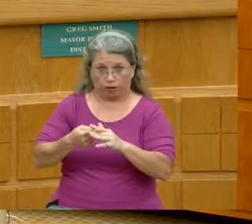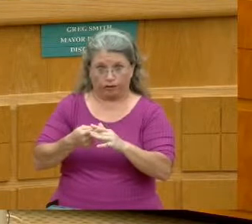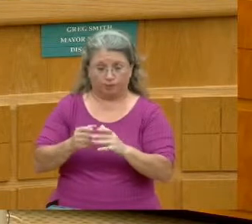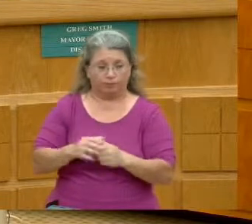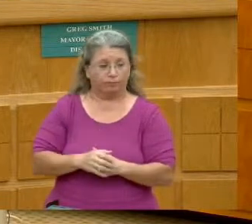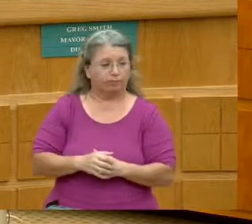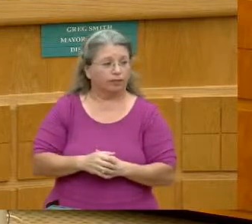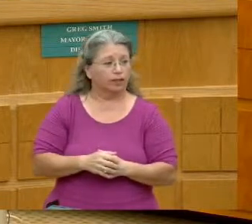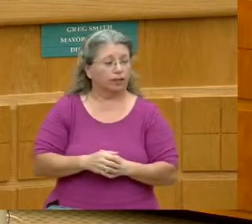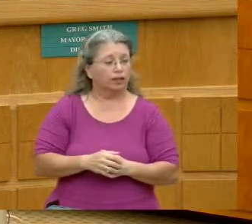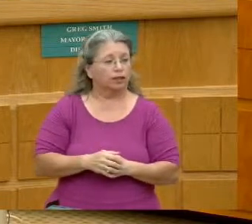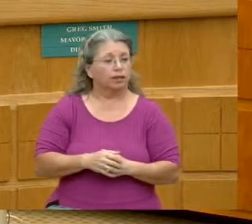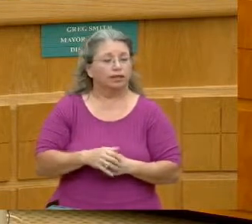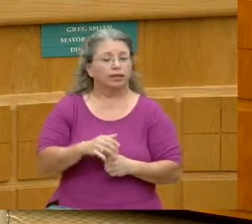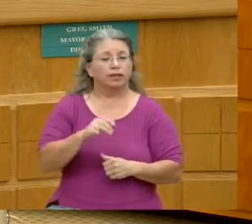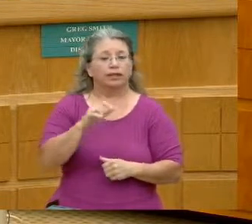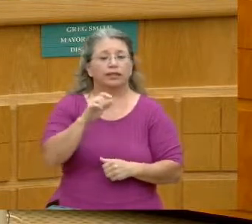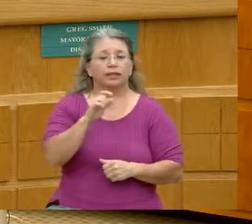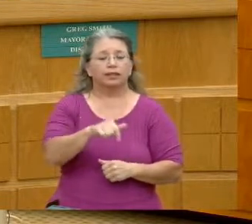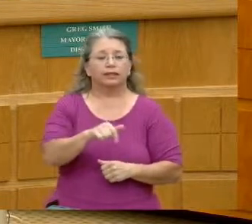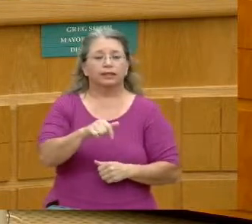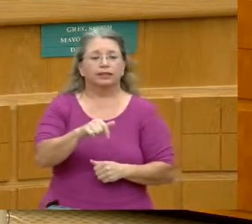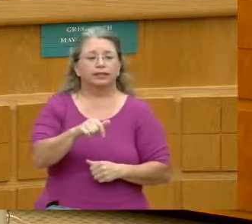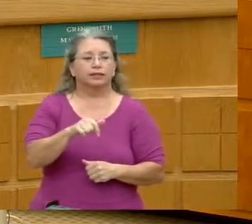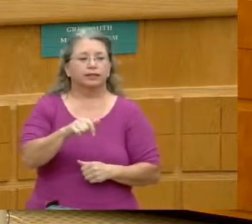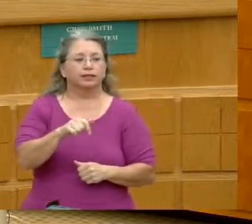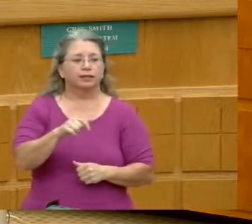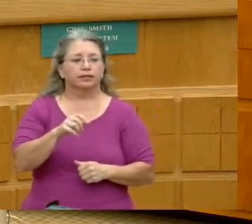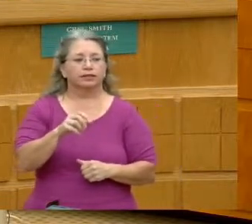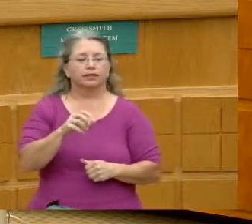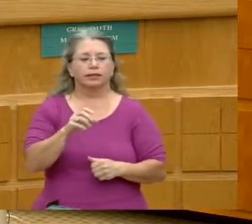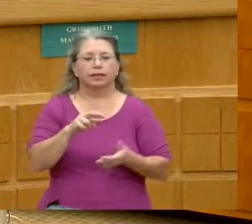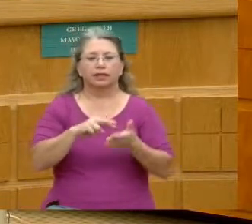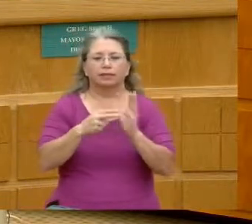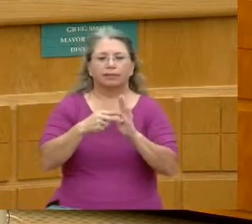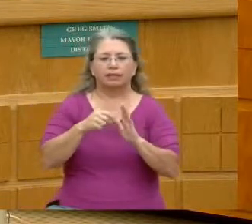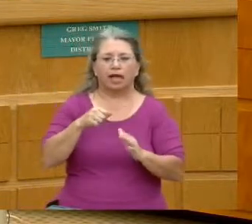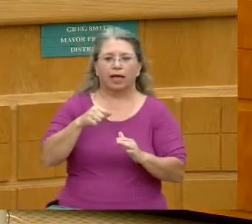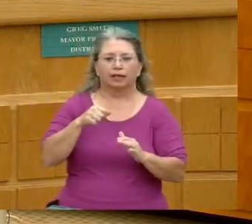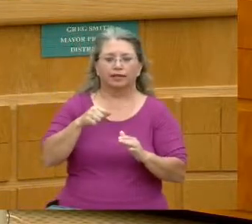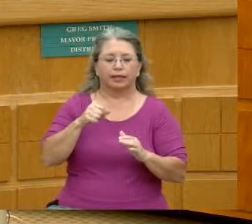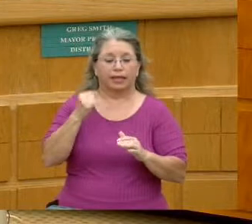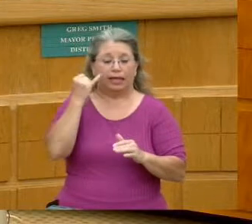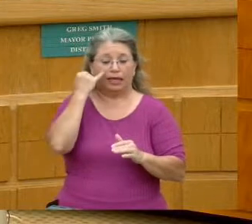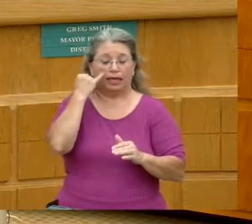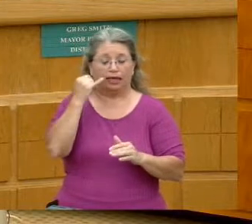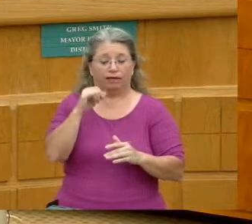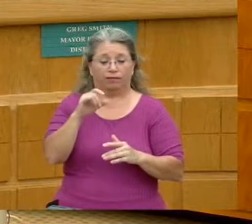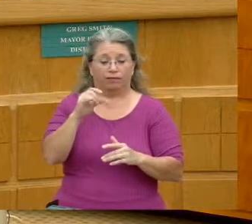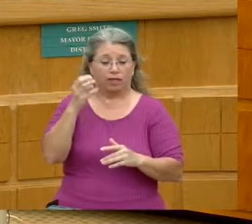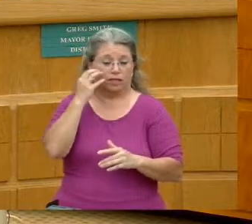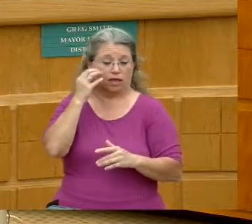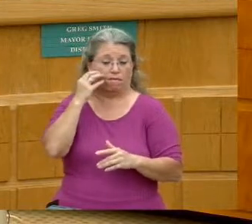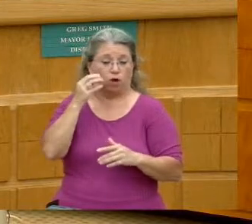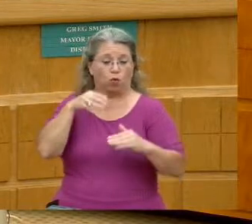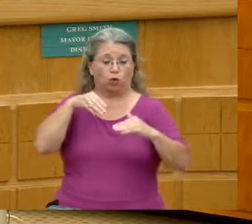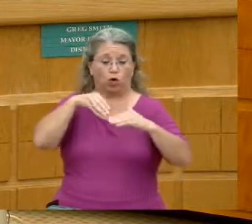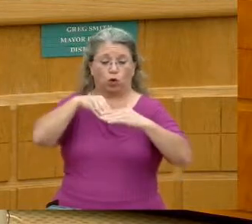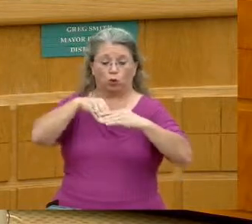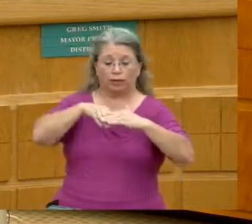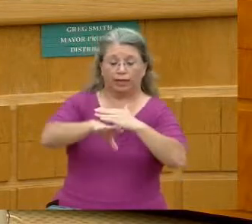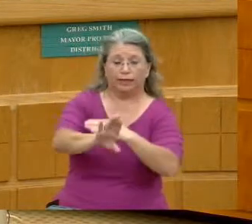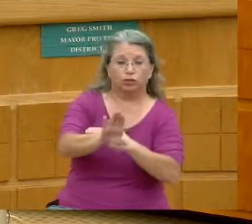foot traffic metric. So if a device goes into a facility, it gets recorded. And we record the number of visits that